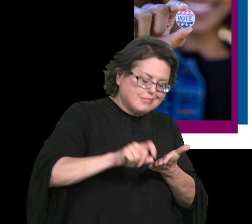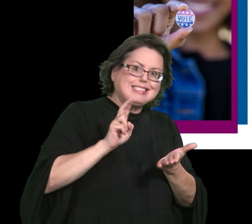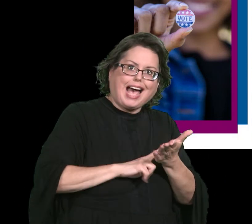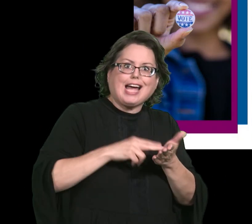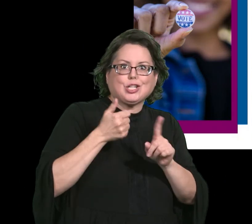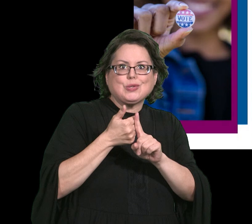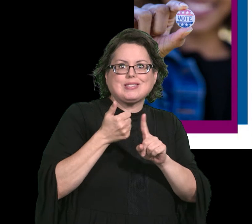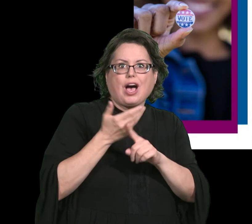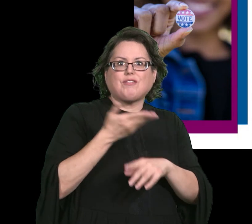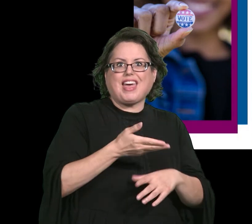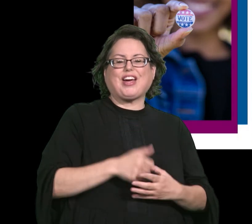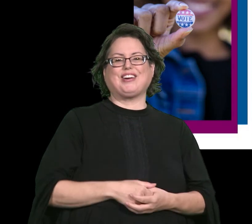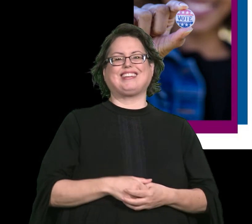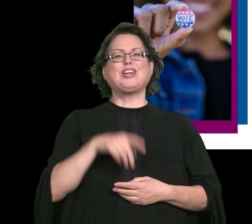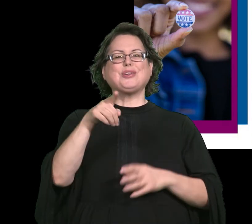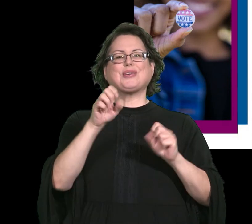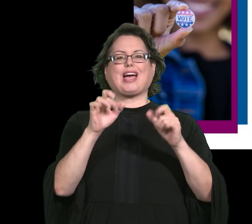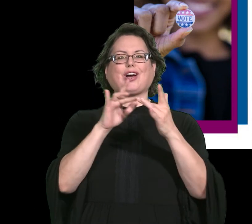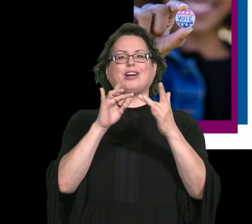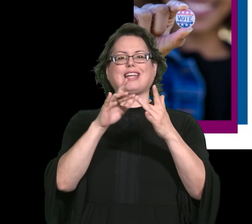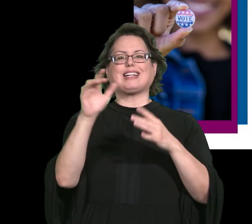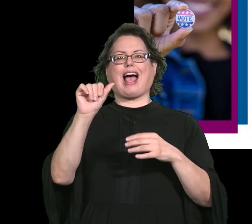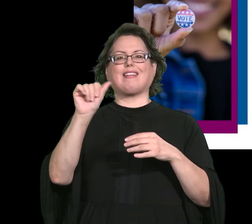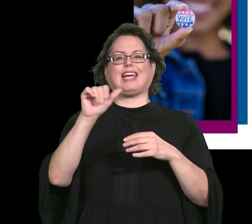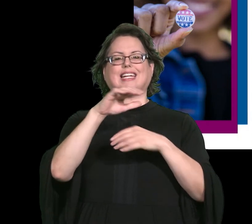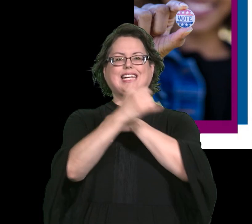reach the Allegheny County Elections Division at